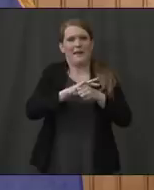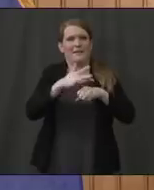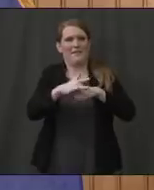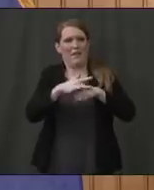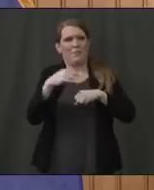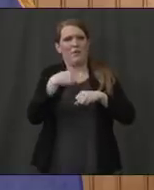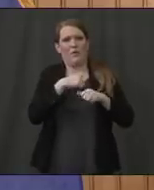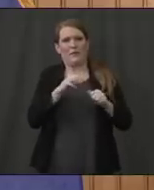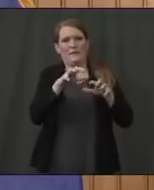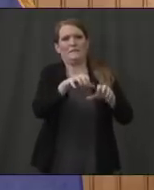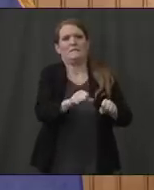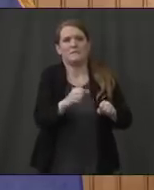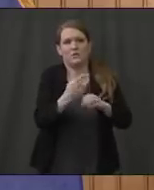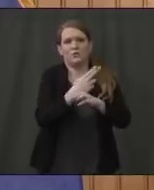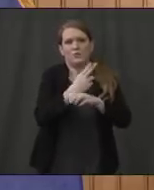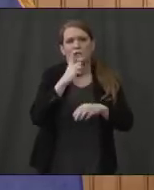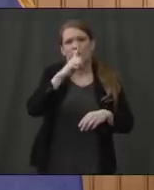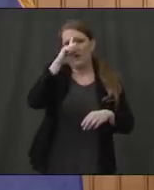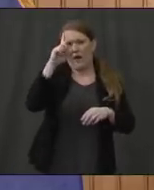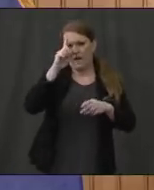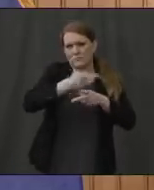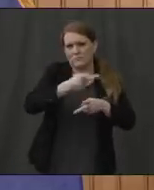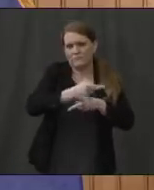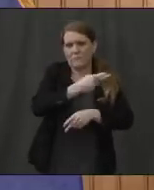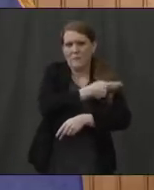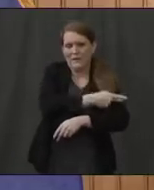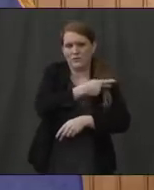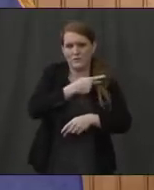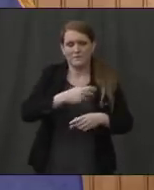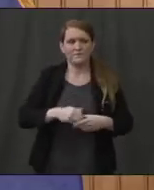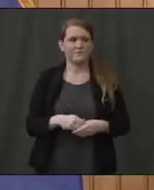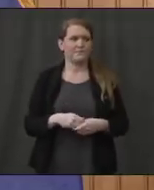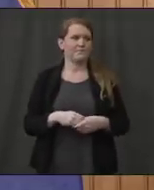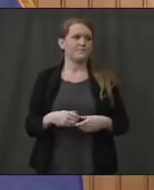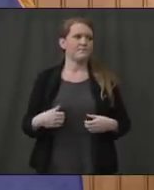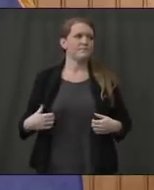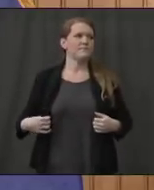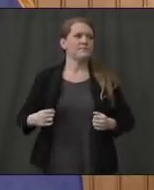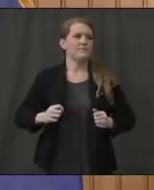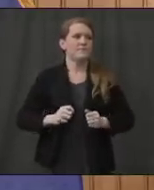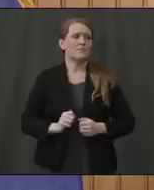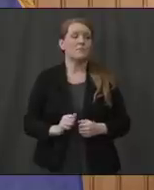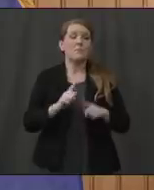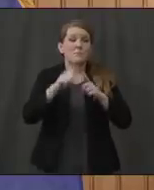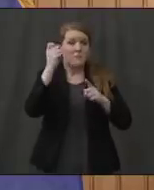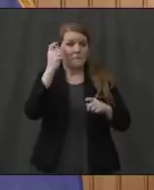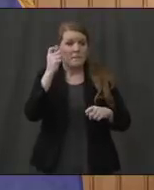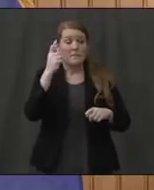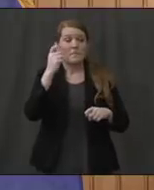not going to be able to maximize taking advantage of the spare